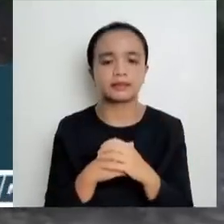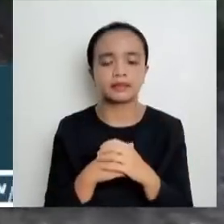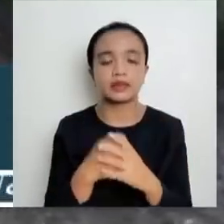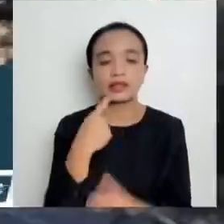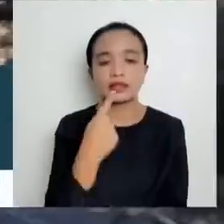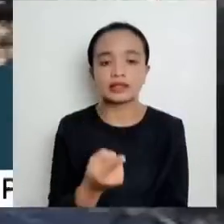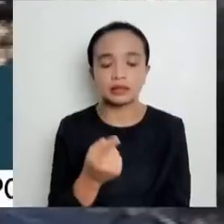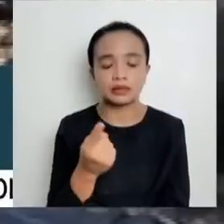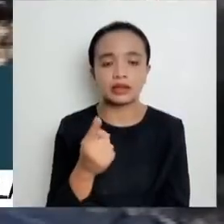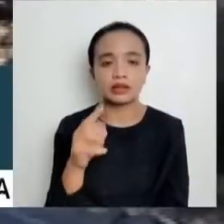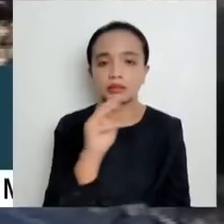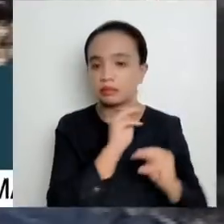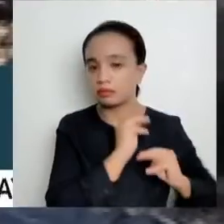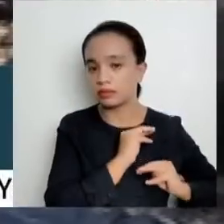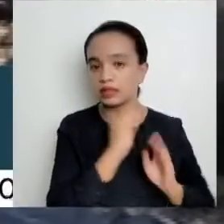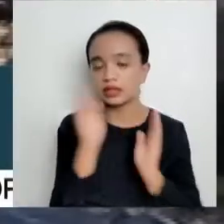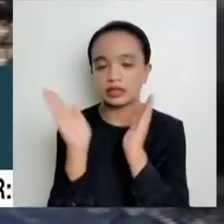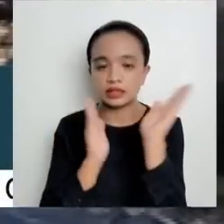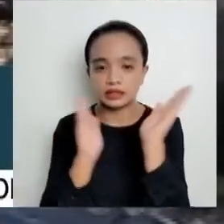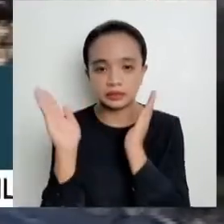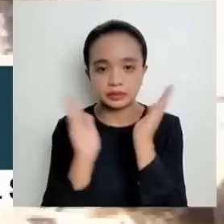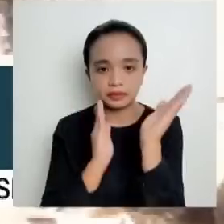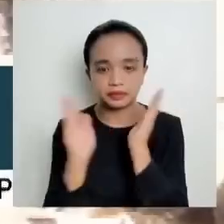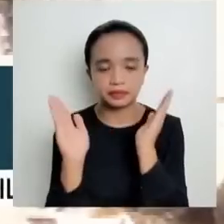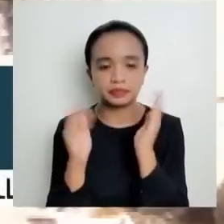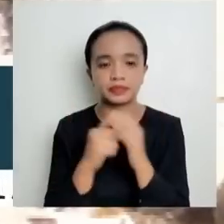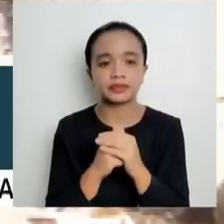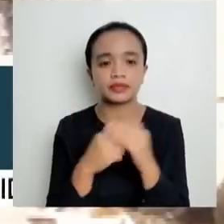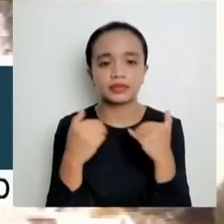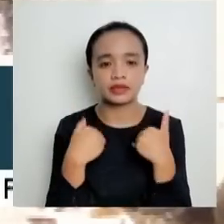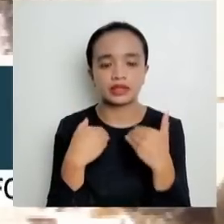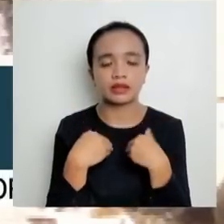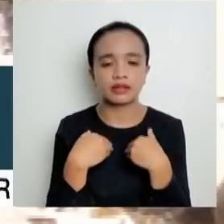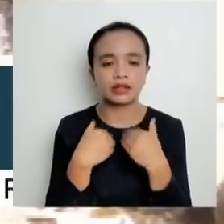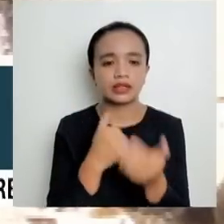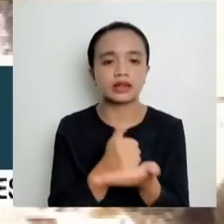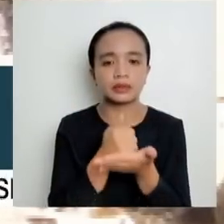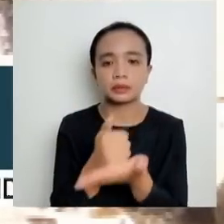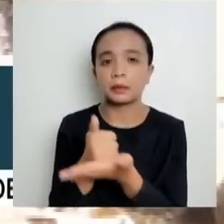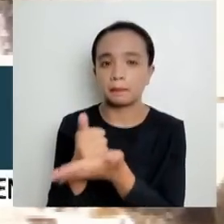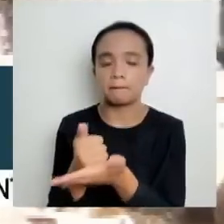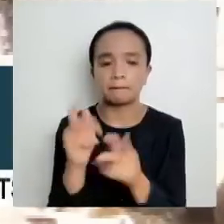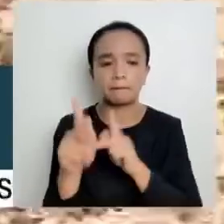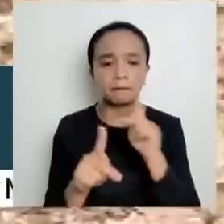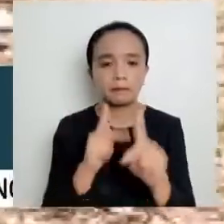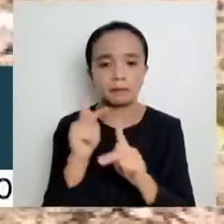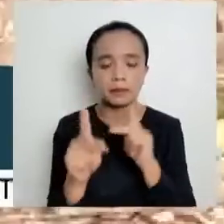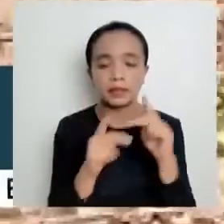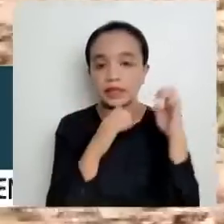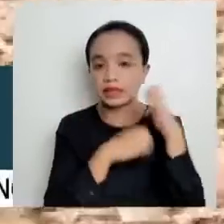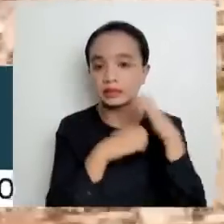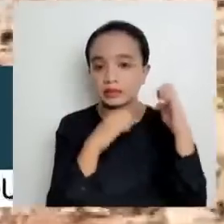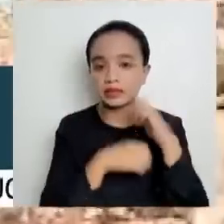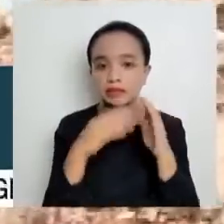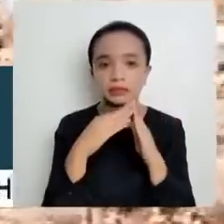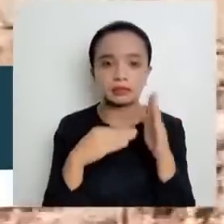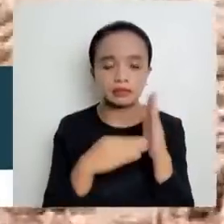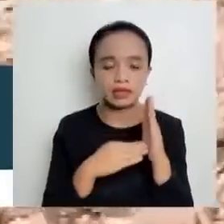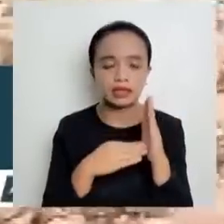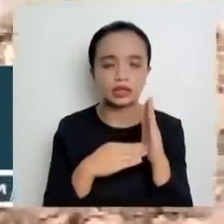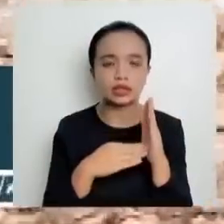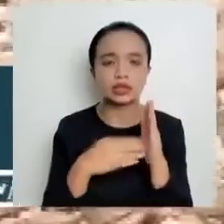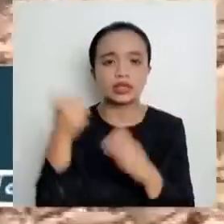Reyield Marine Services says it sent food packs to affected residents and is expecting $1 billion insurance coverage for